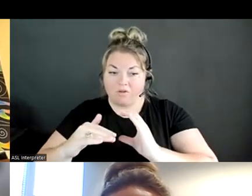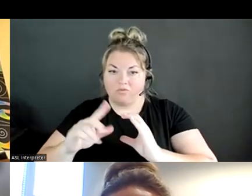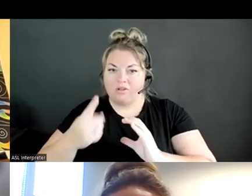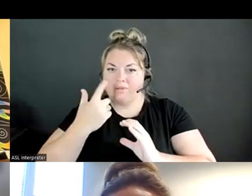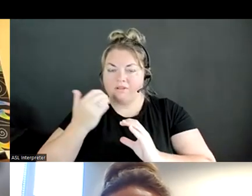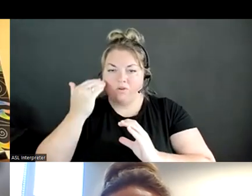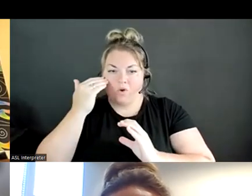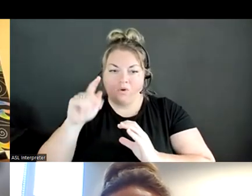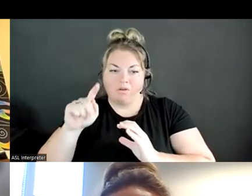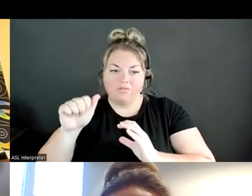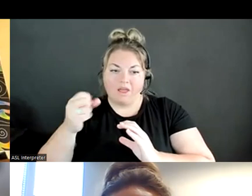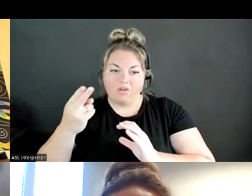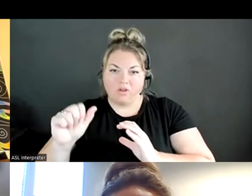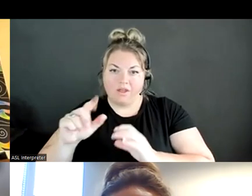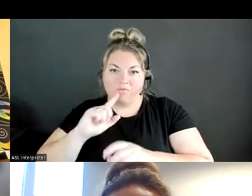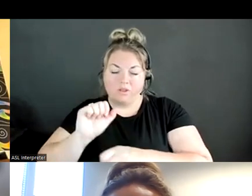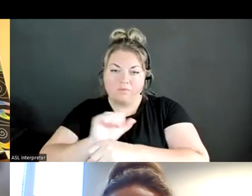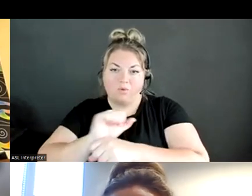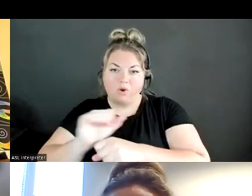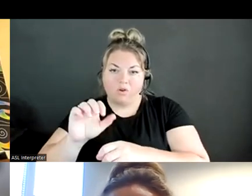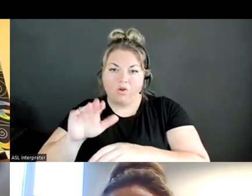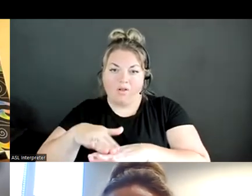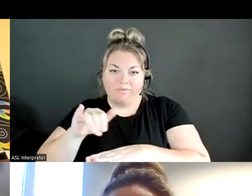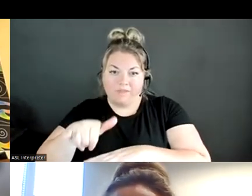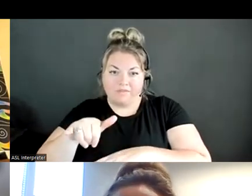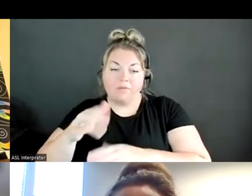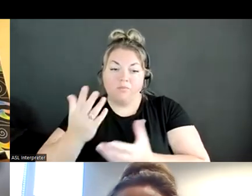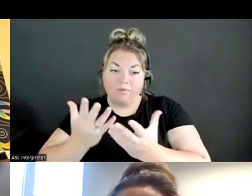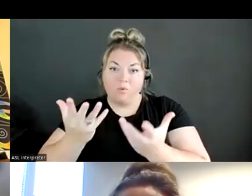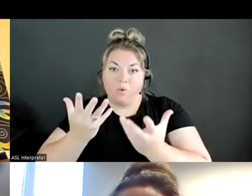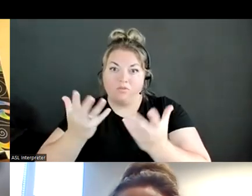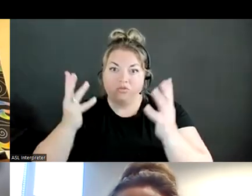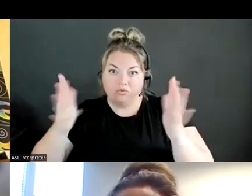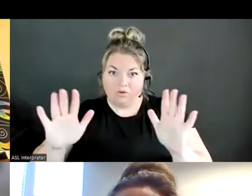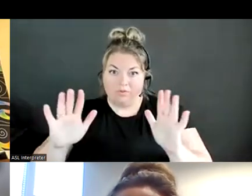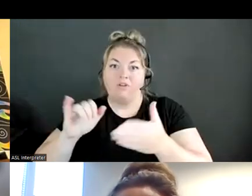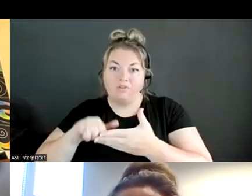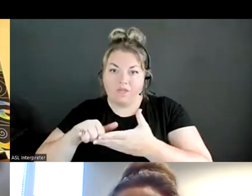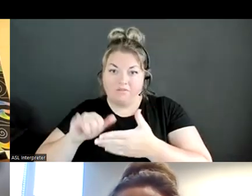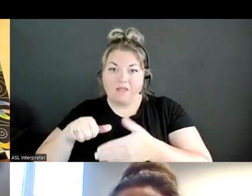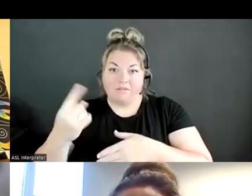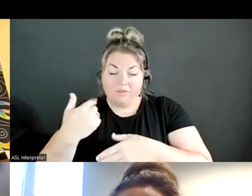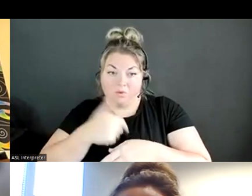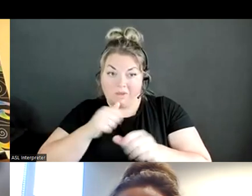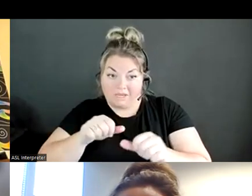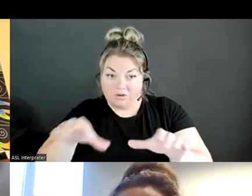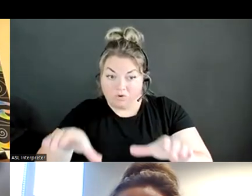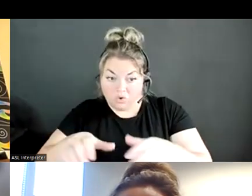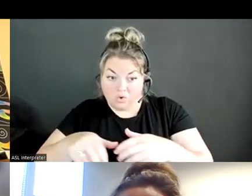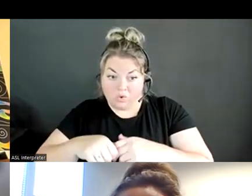Tasha has been working on this and probably wants to turn the page on it. So is that something we can do?